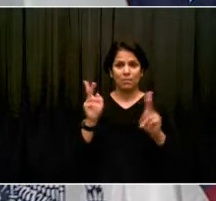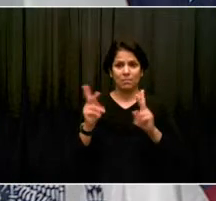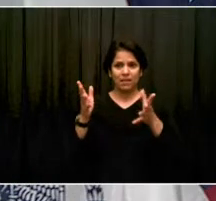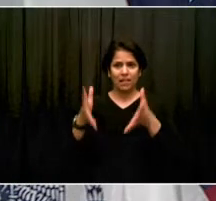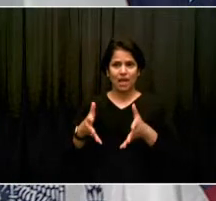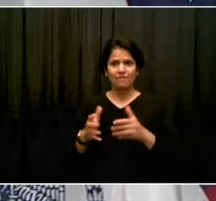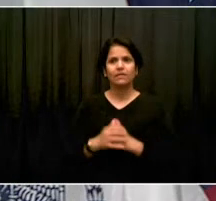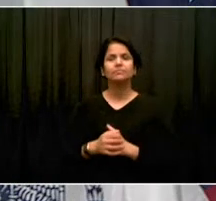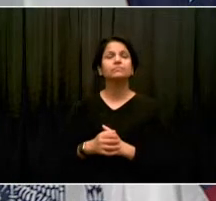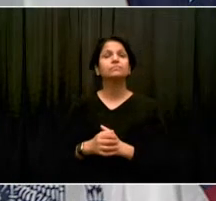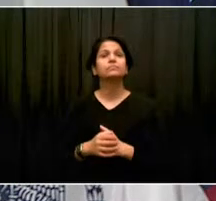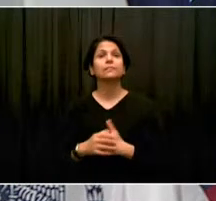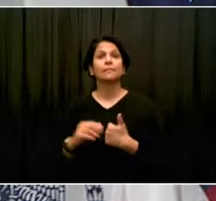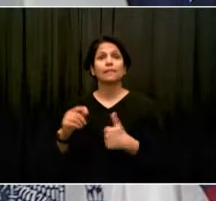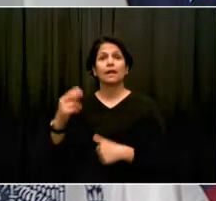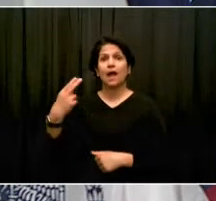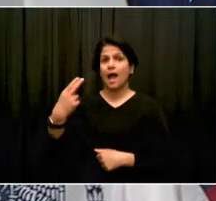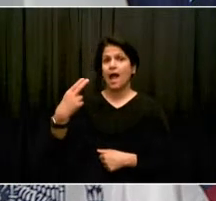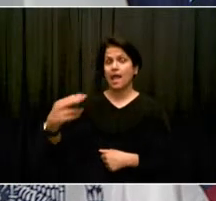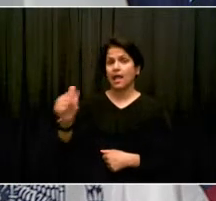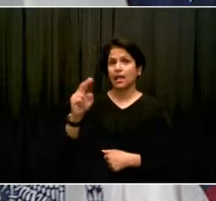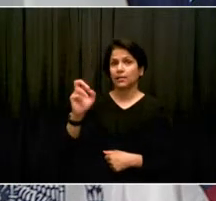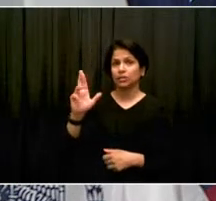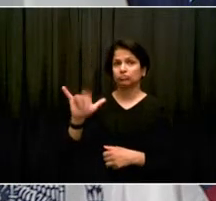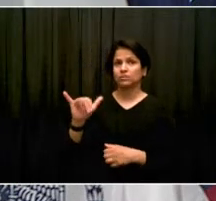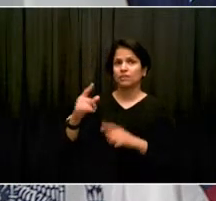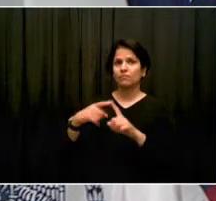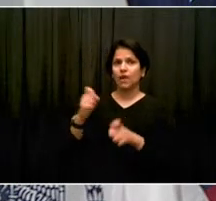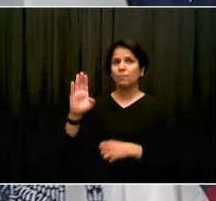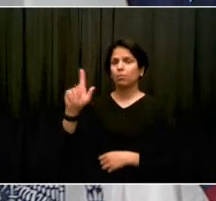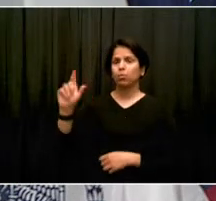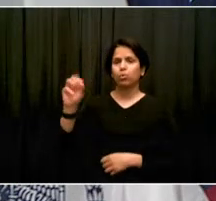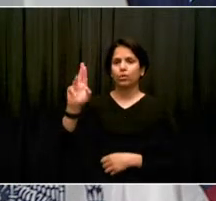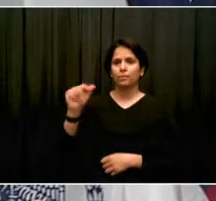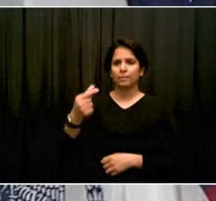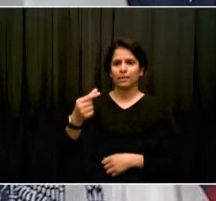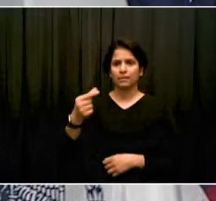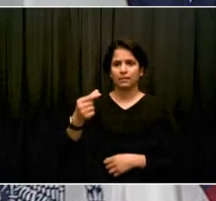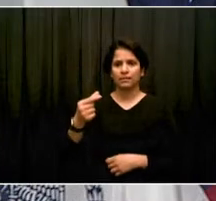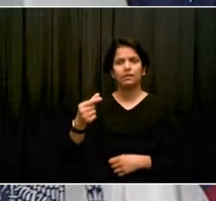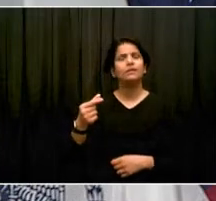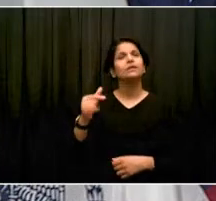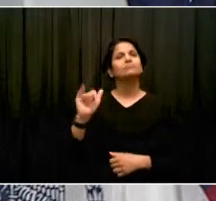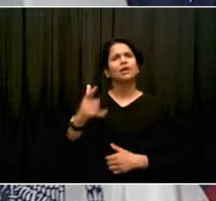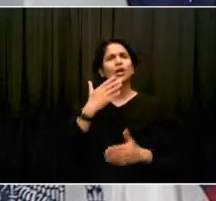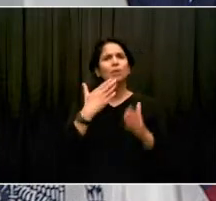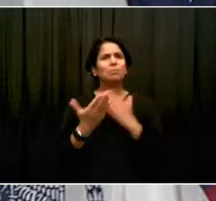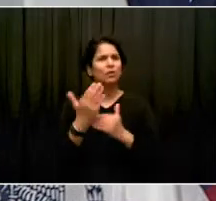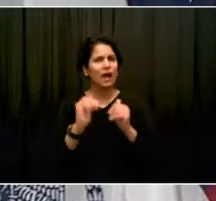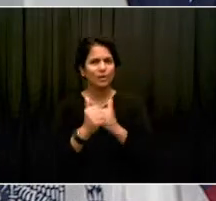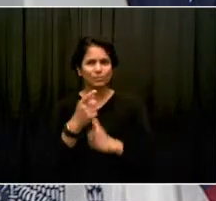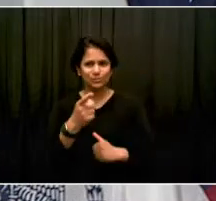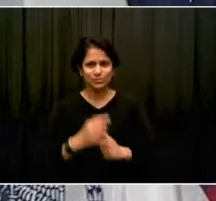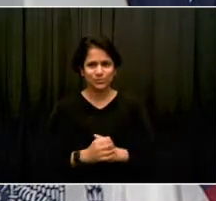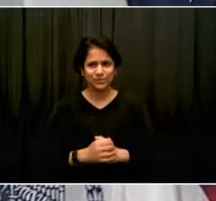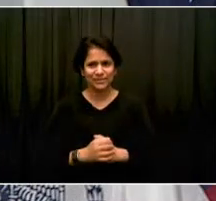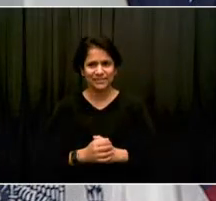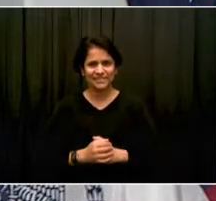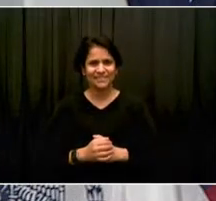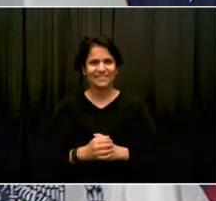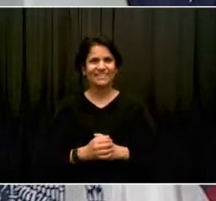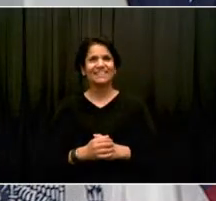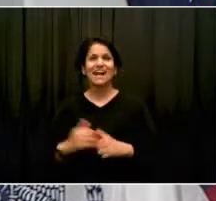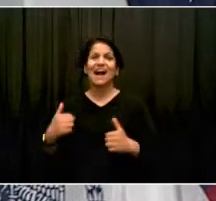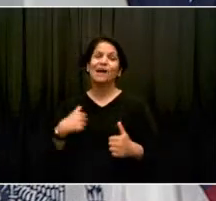Mr. Mayor, how are you doing today? It's a good day, Henry. How are you? It's a good day for me. It's not a good day for Jacob deGrom, but it's a good day for